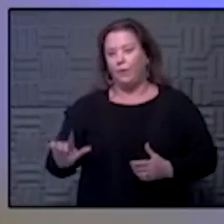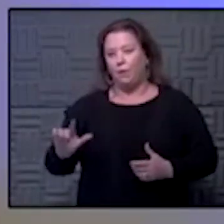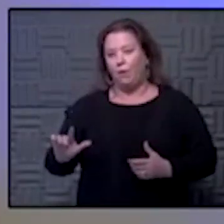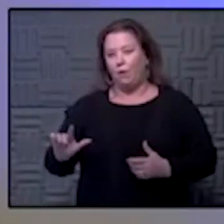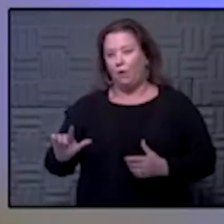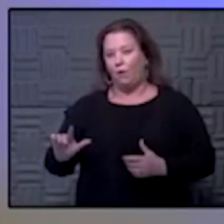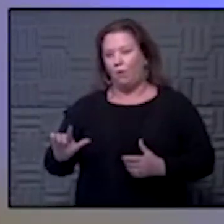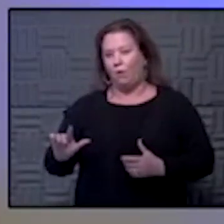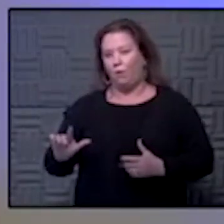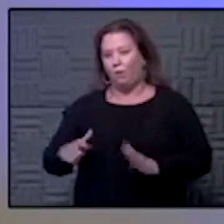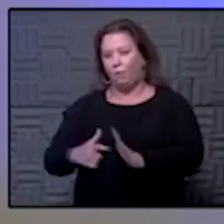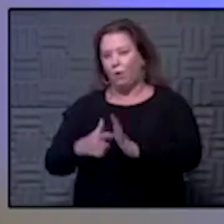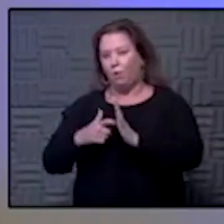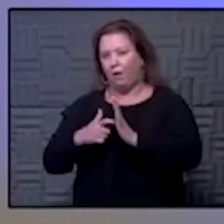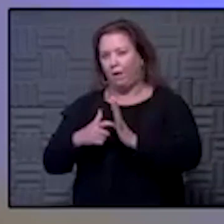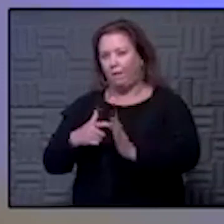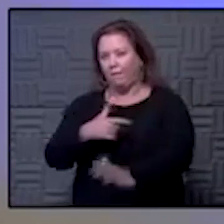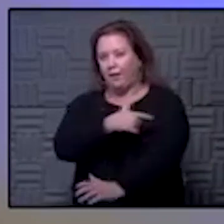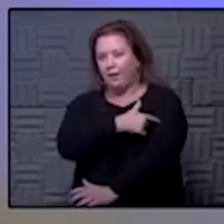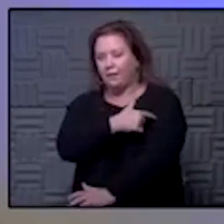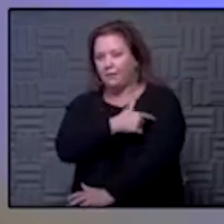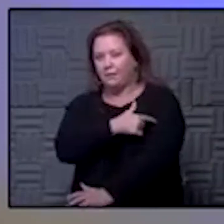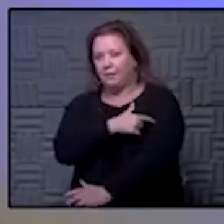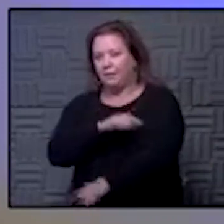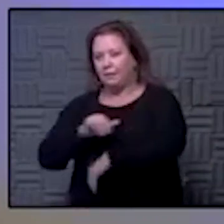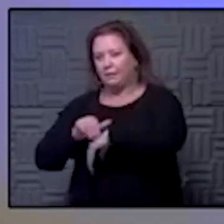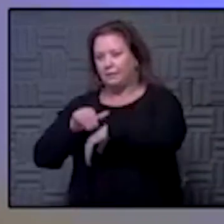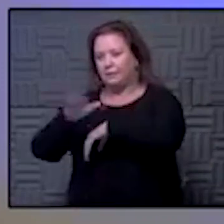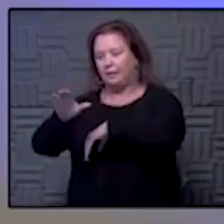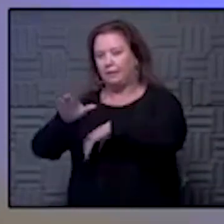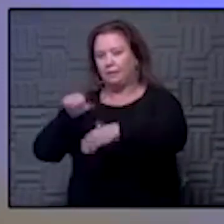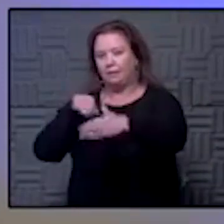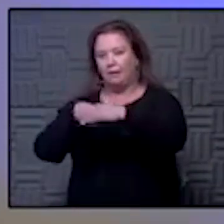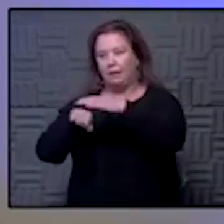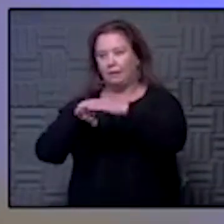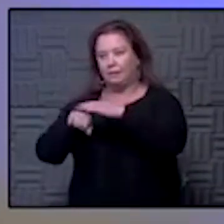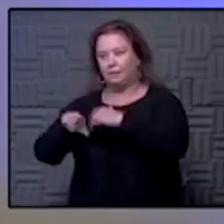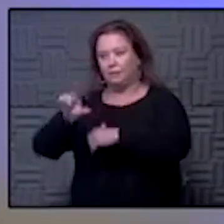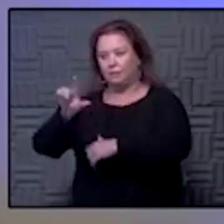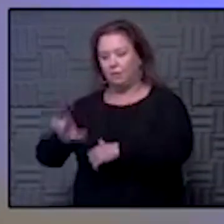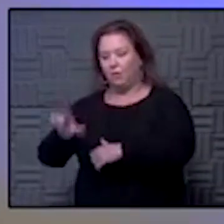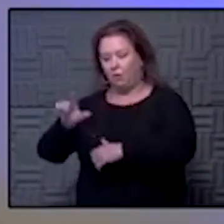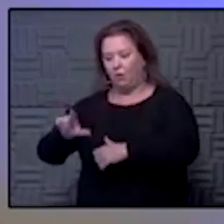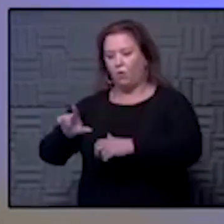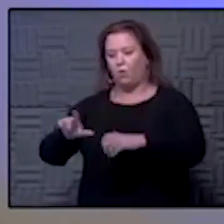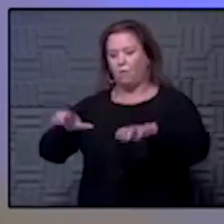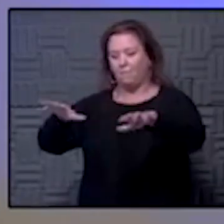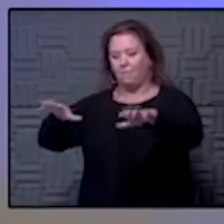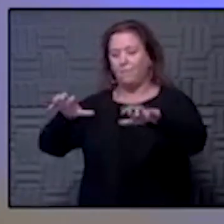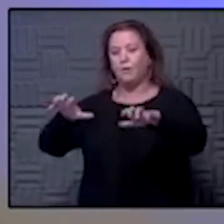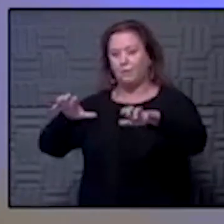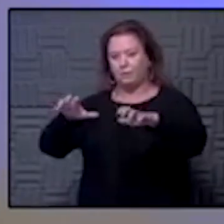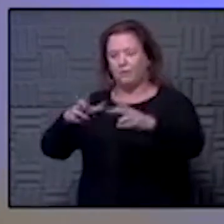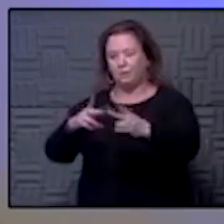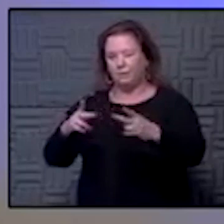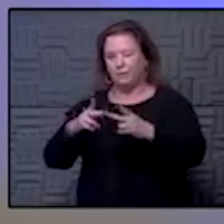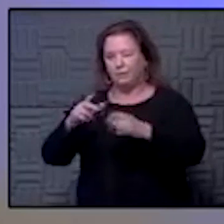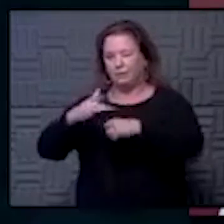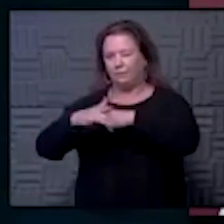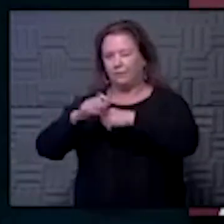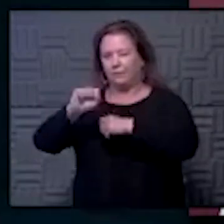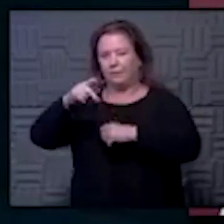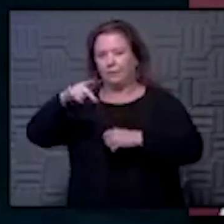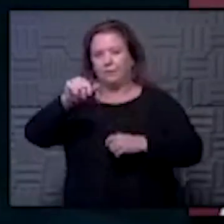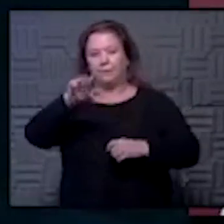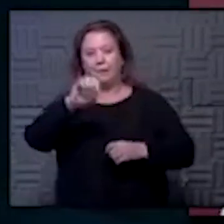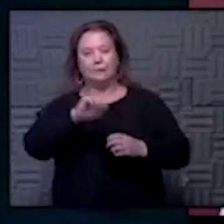required vaccine go to? It needs to go to areas that have access to ultra low freezer space. Yep, you